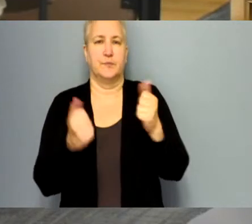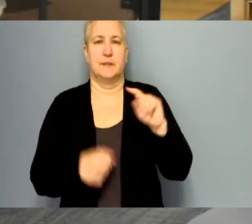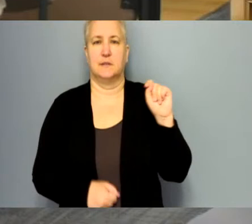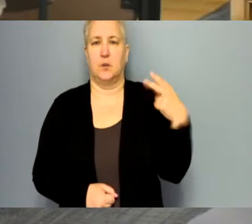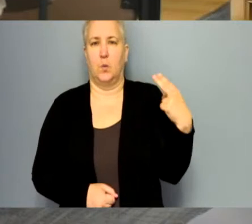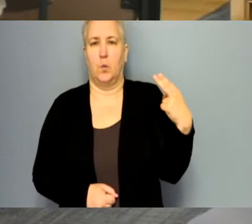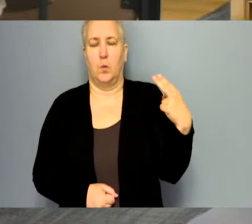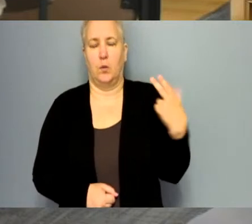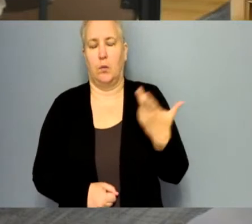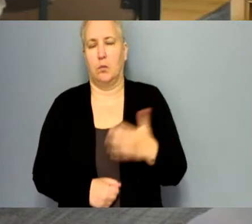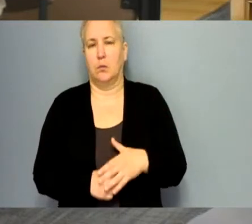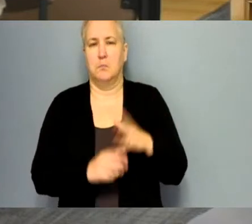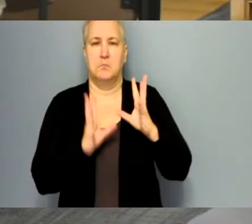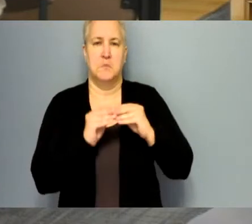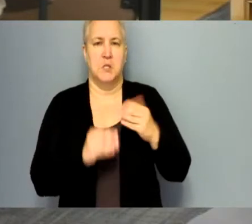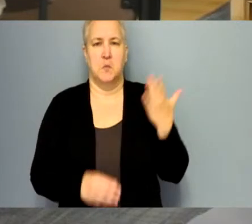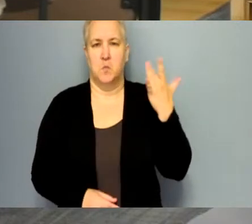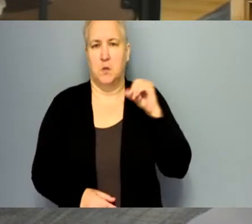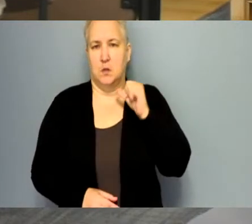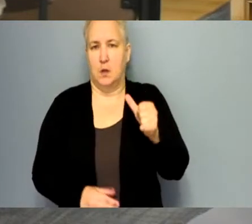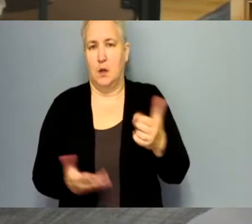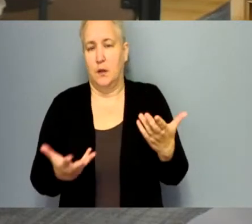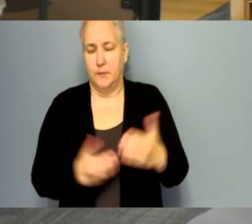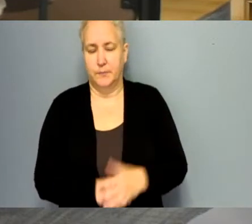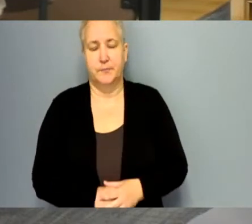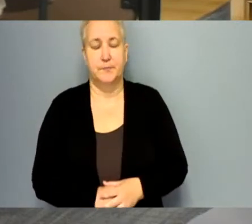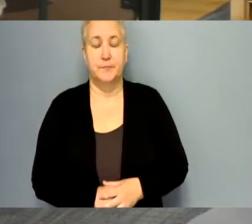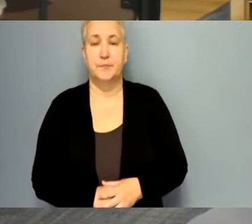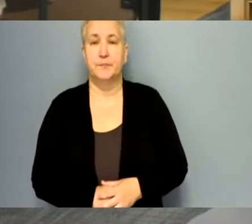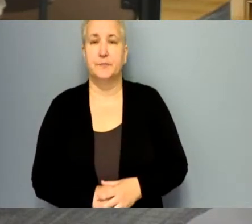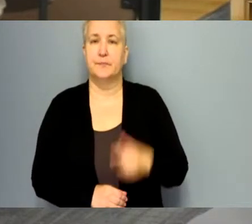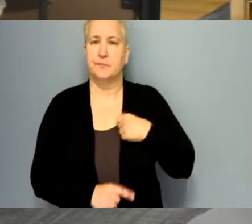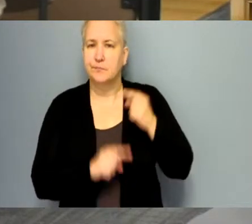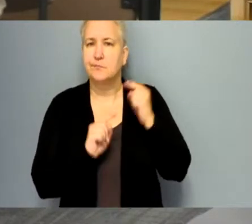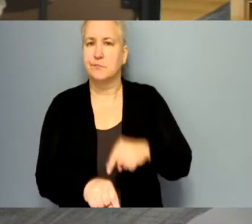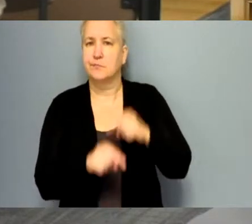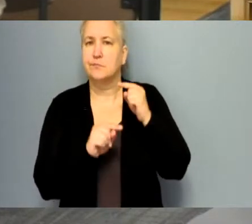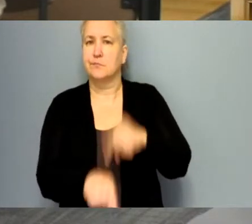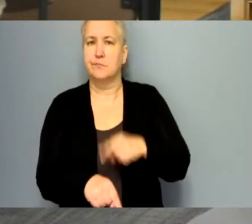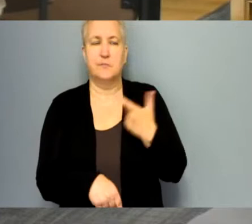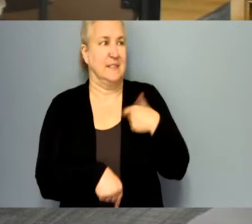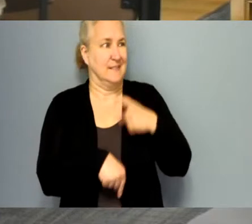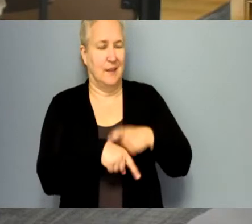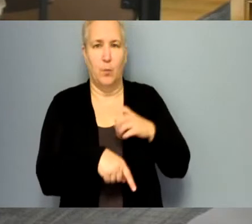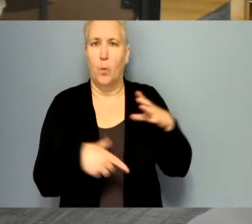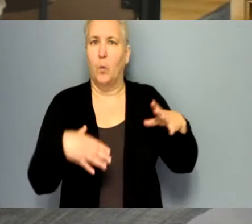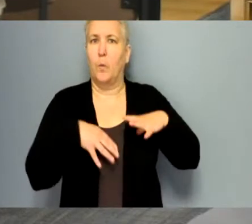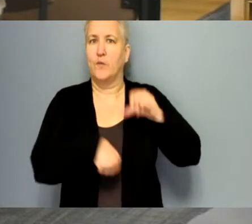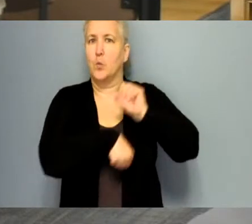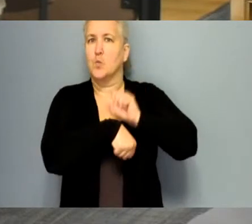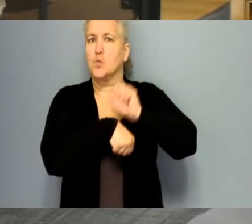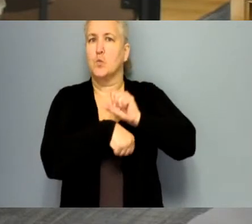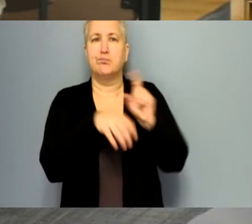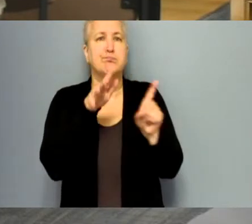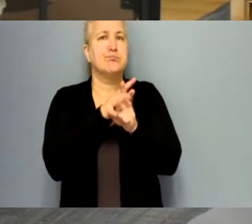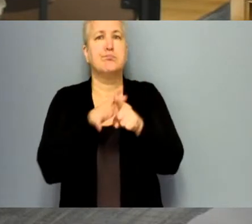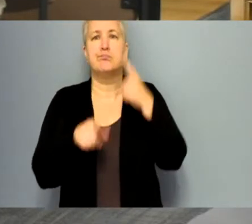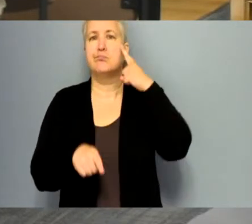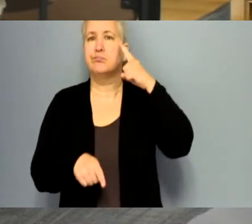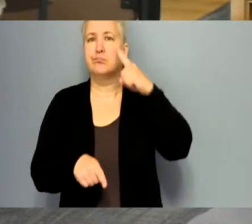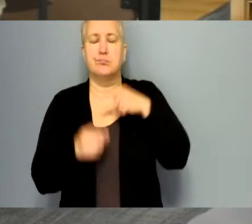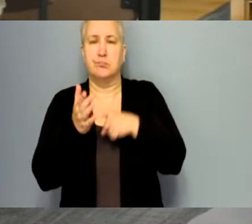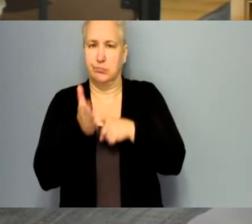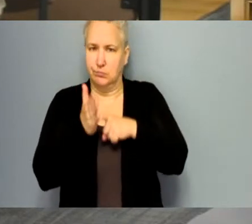hall type of meeting. The reason I come here, taking time away from work, is to demand